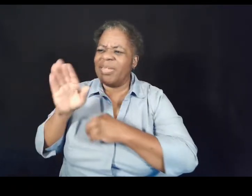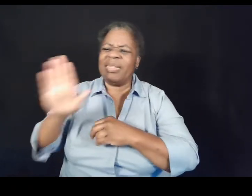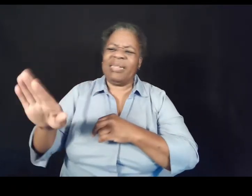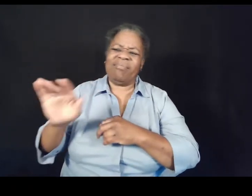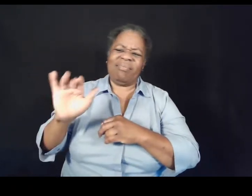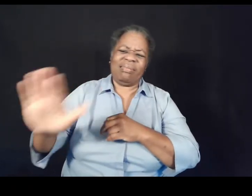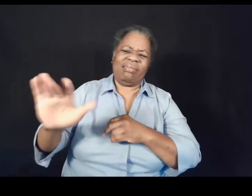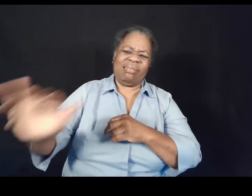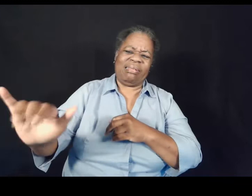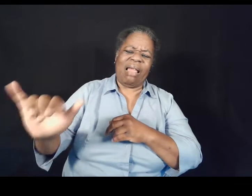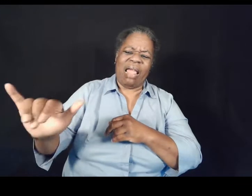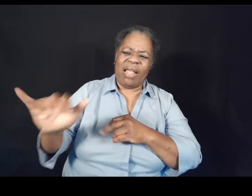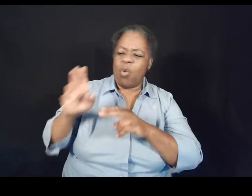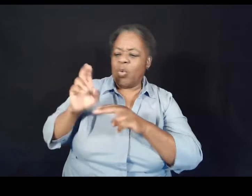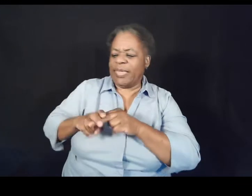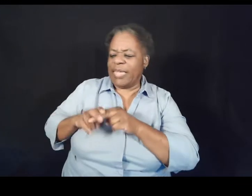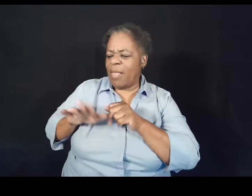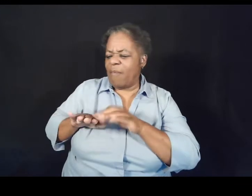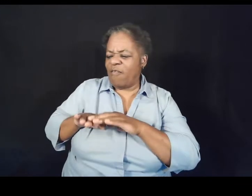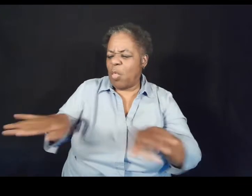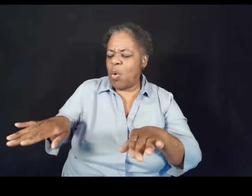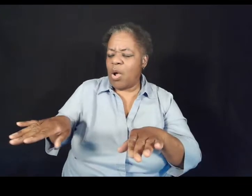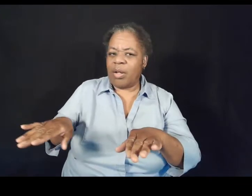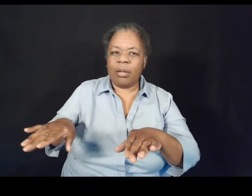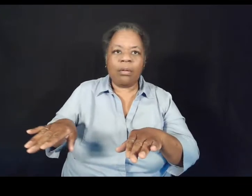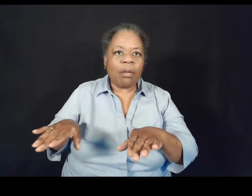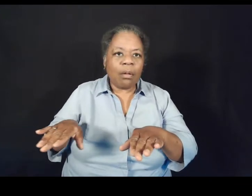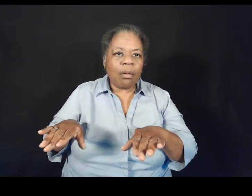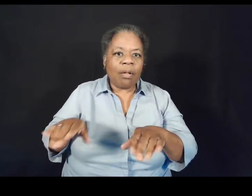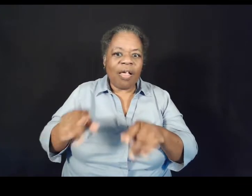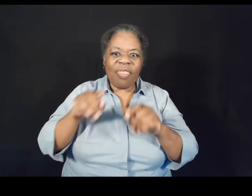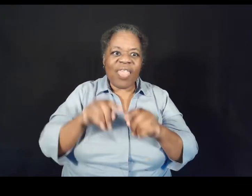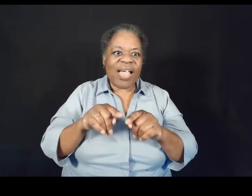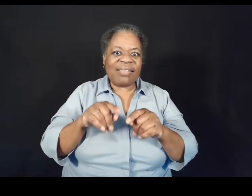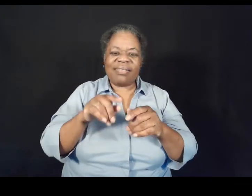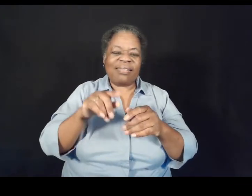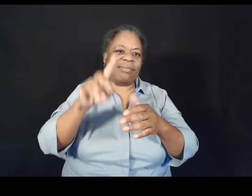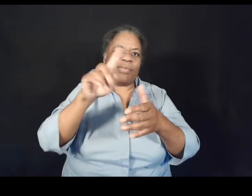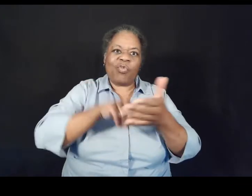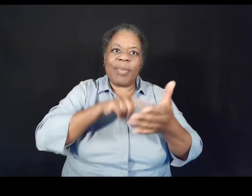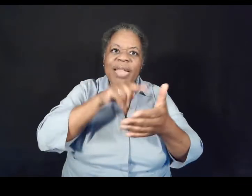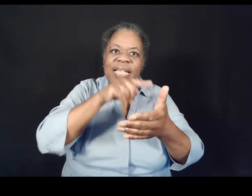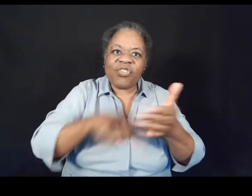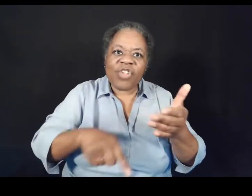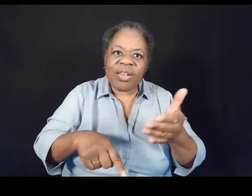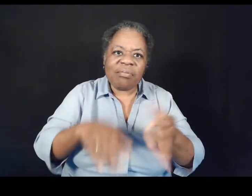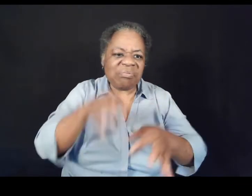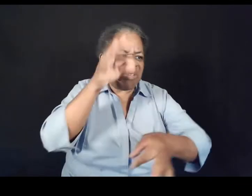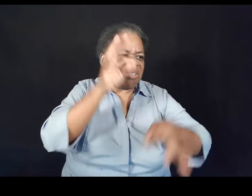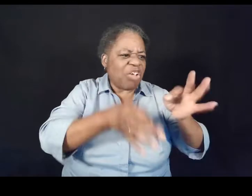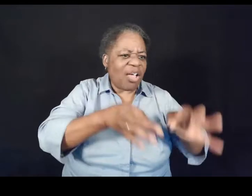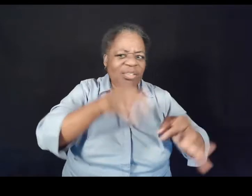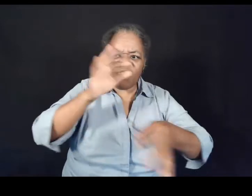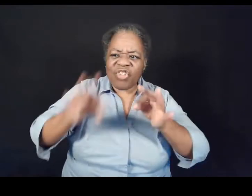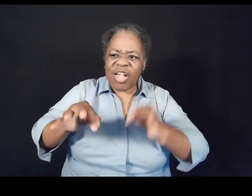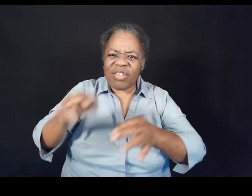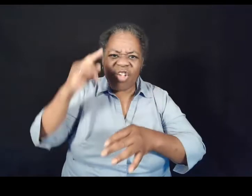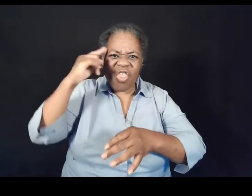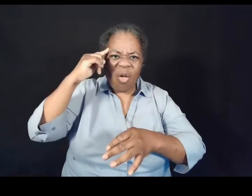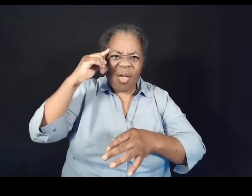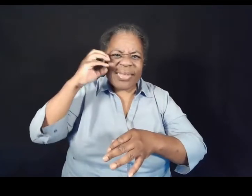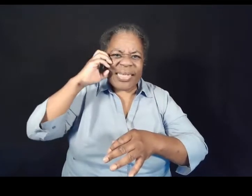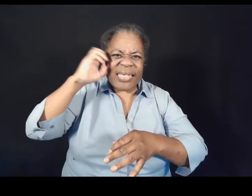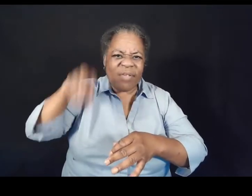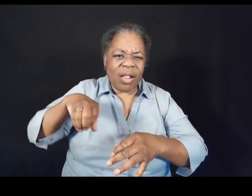on the floor by my feet,' have you not discriminated among yourselves and become judges with evil thoughts?"